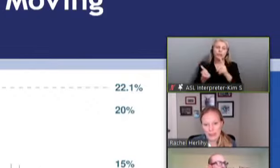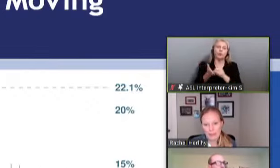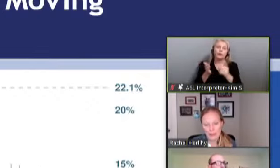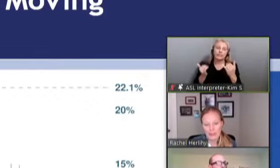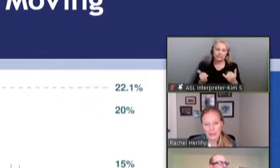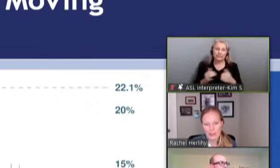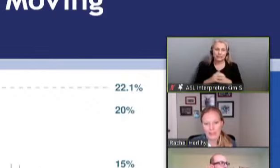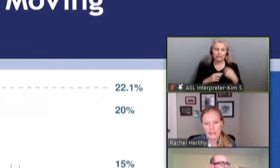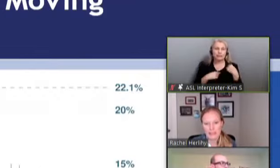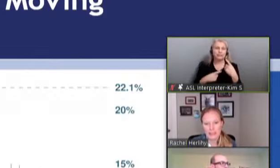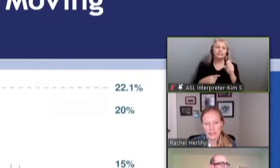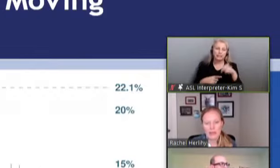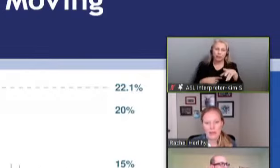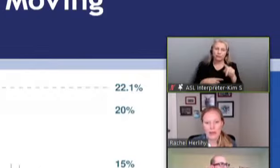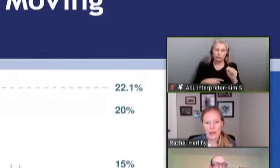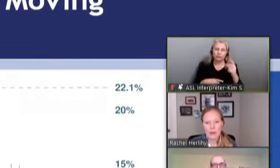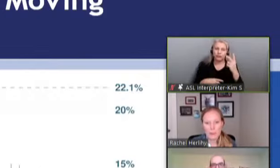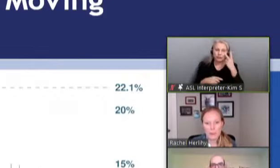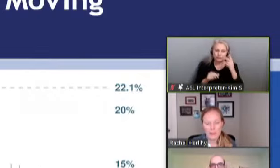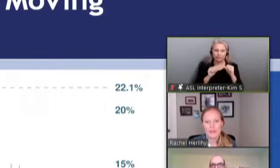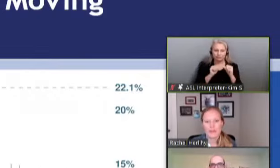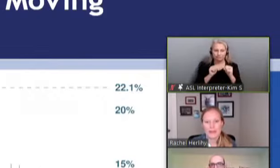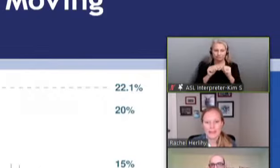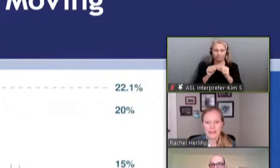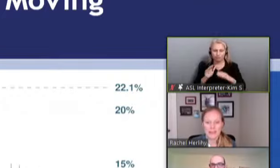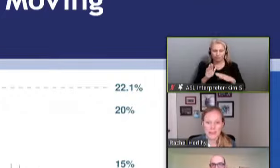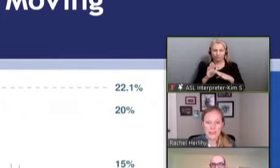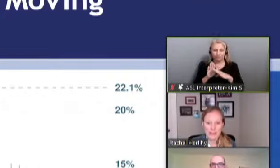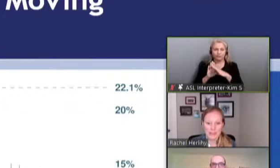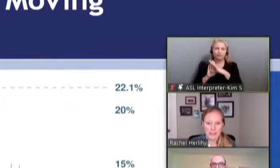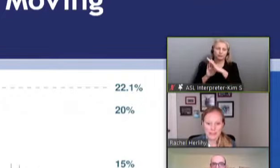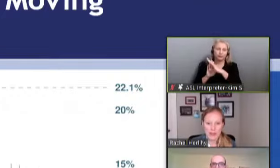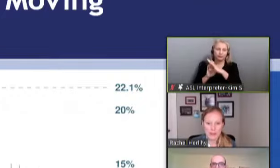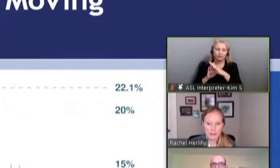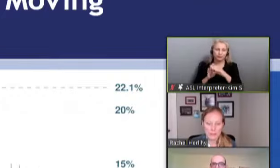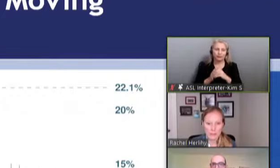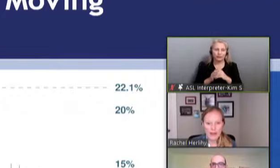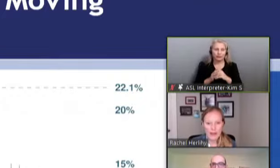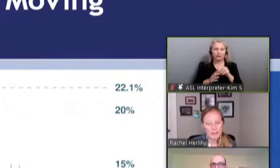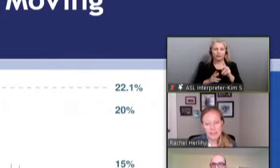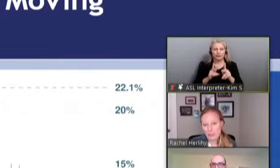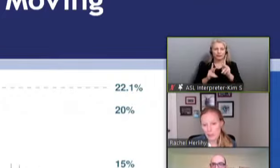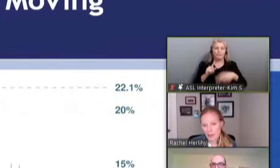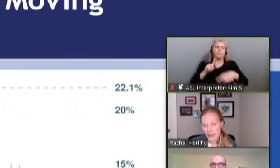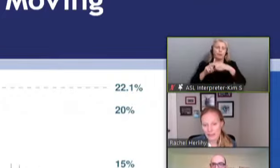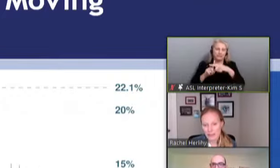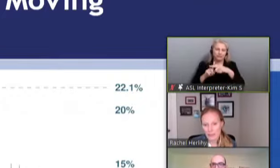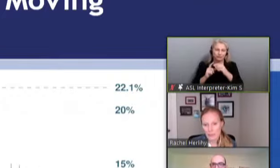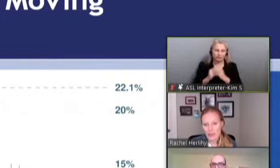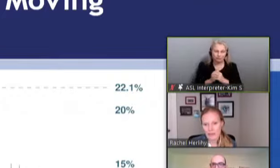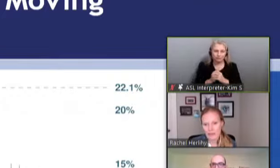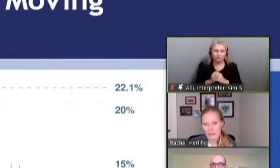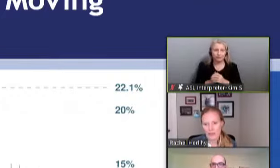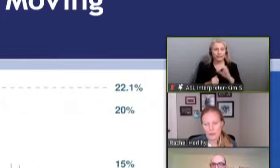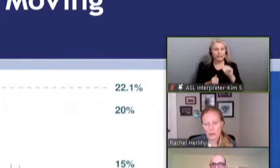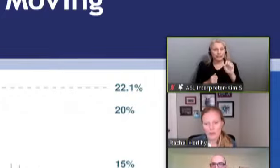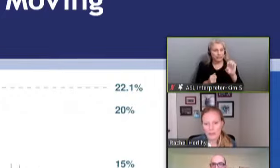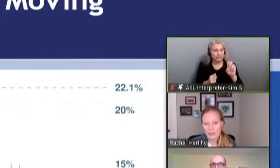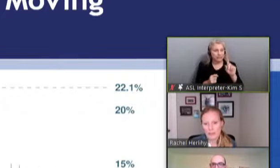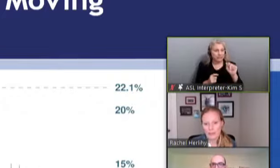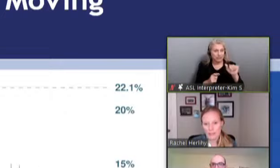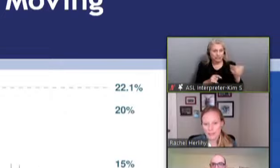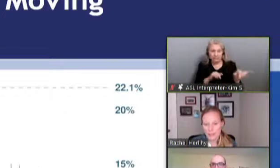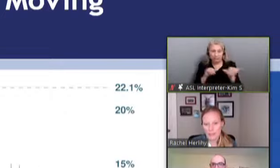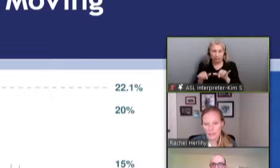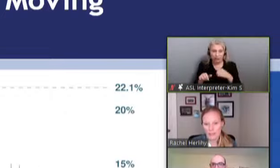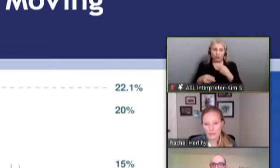since September, we've seen a steady upward trend in the percent positivity value. Similar to our case data, we have a short